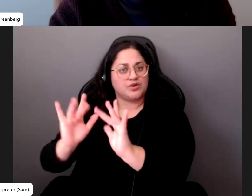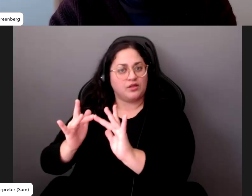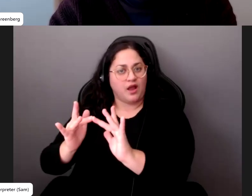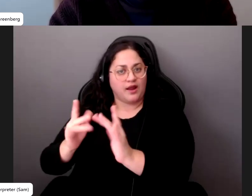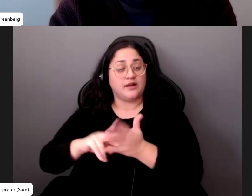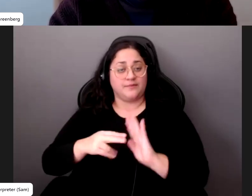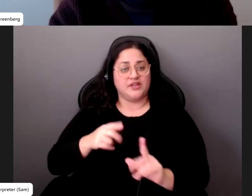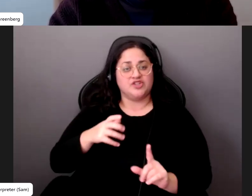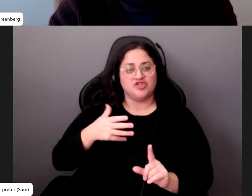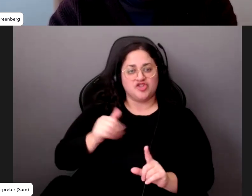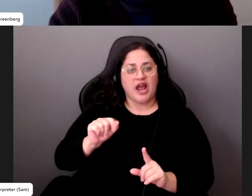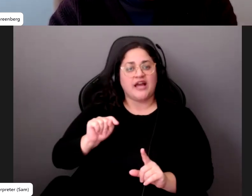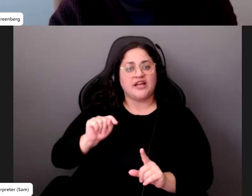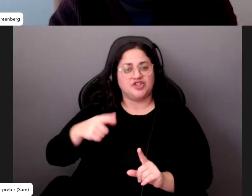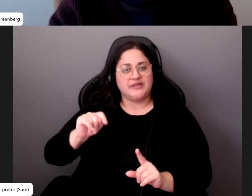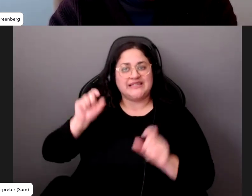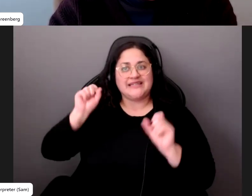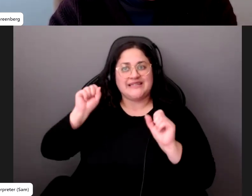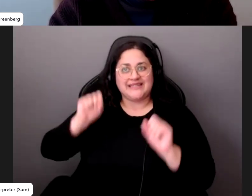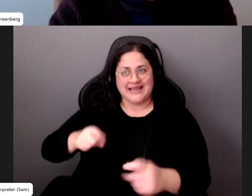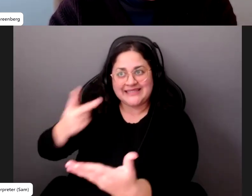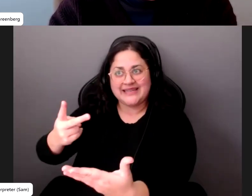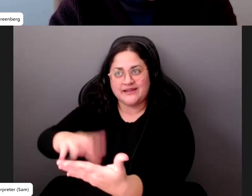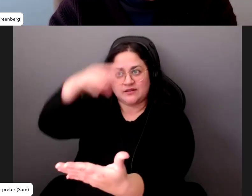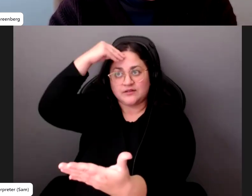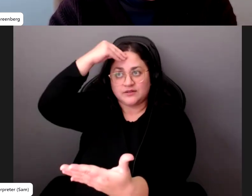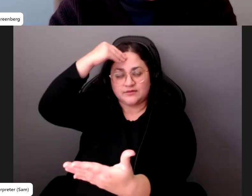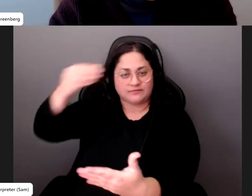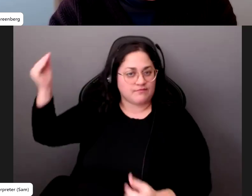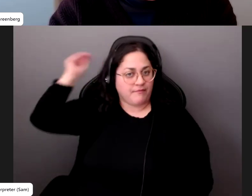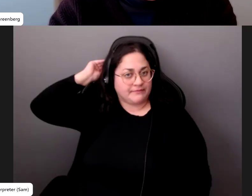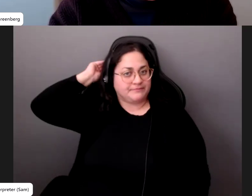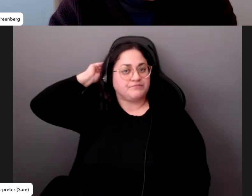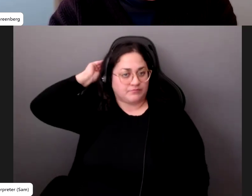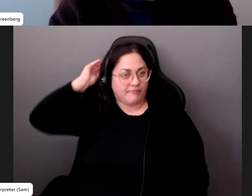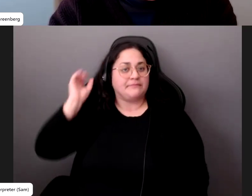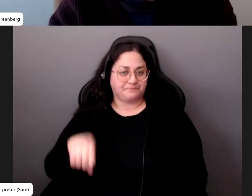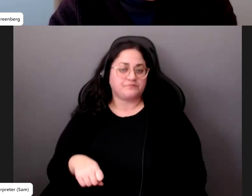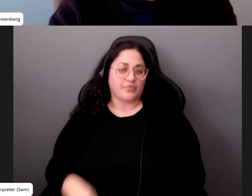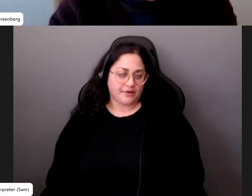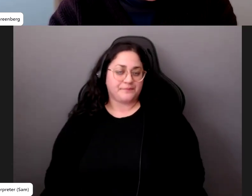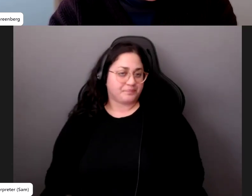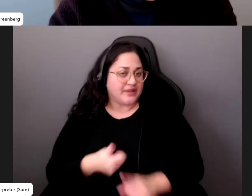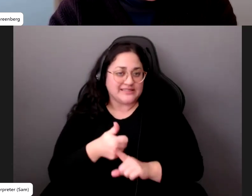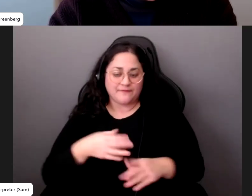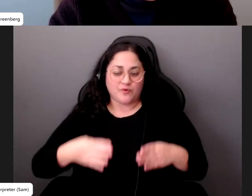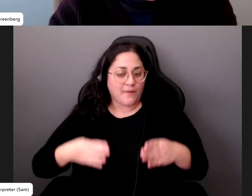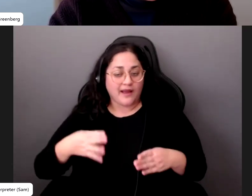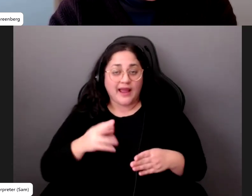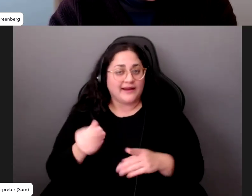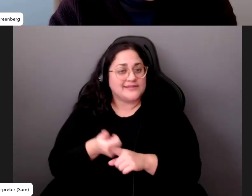that kind of looks like those pictures, it's going to use those pictures to be inspired by it. So in some way, it's